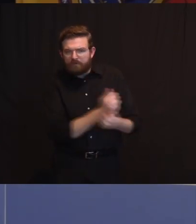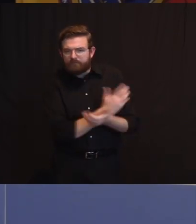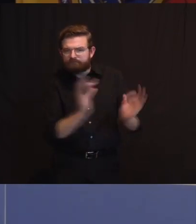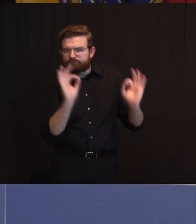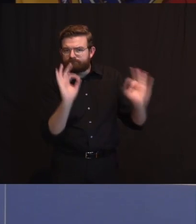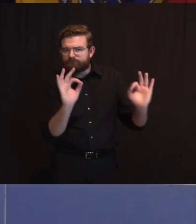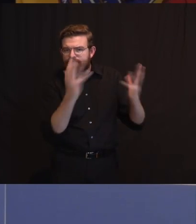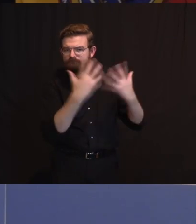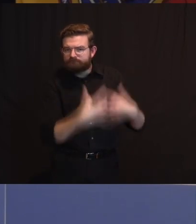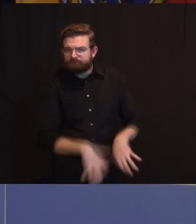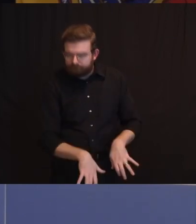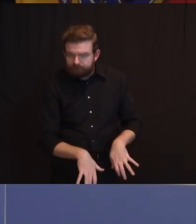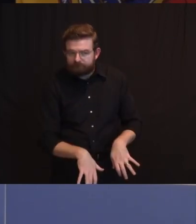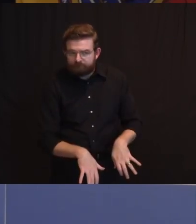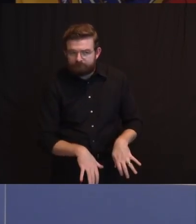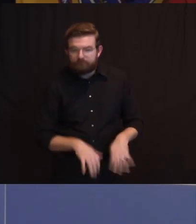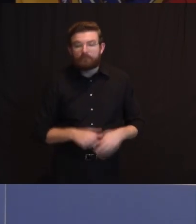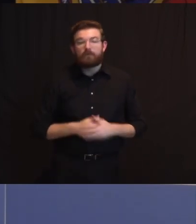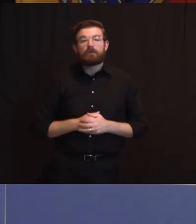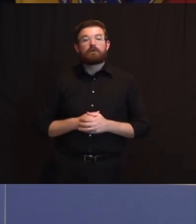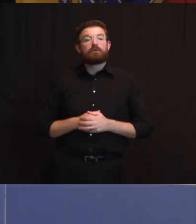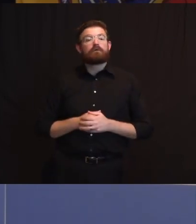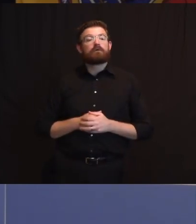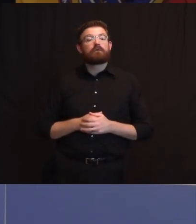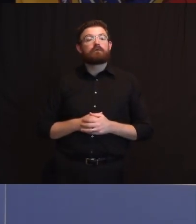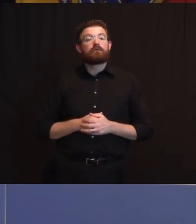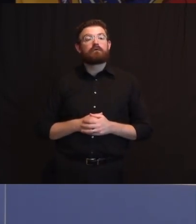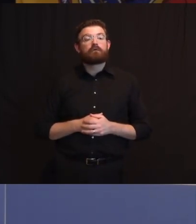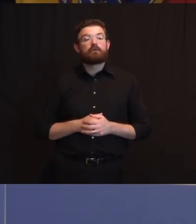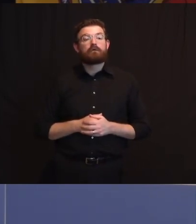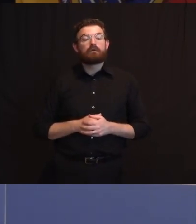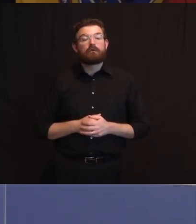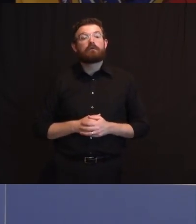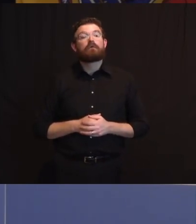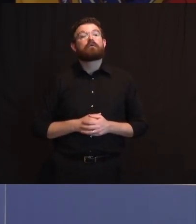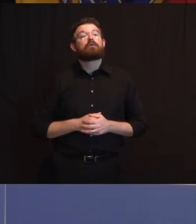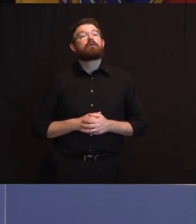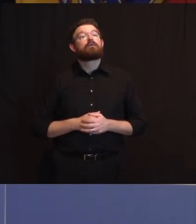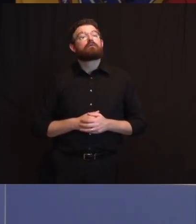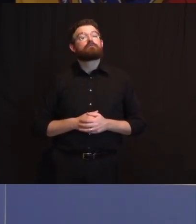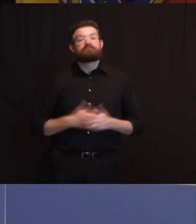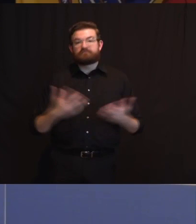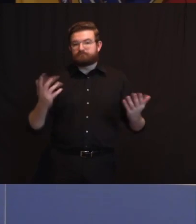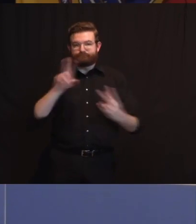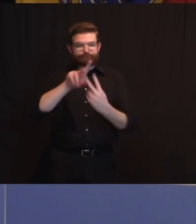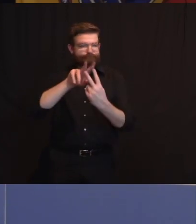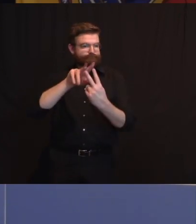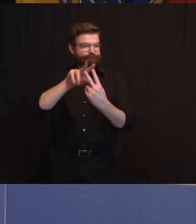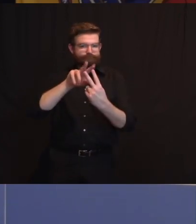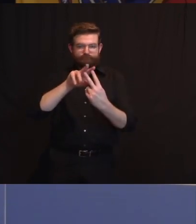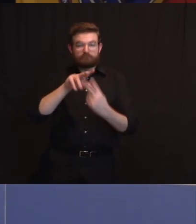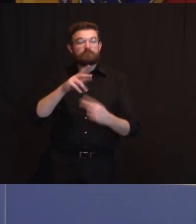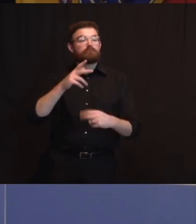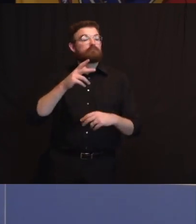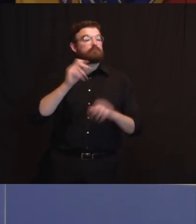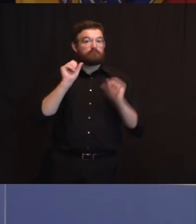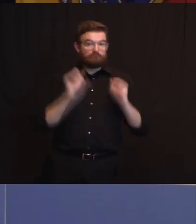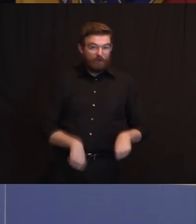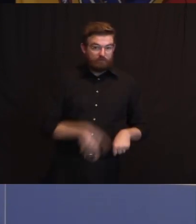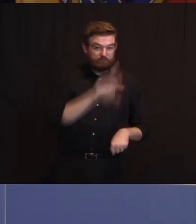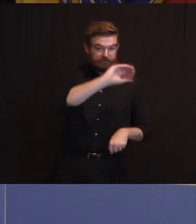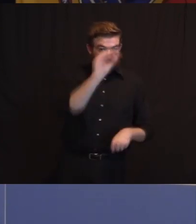receive the same quality of instruction and other educational services provided to any other student. It's also important to note